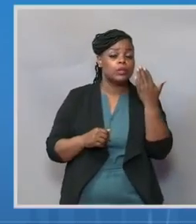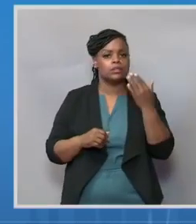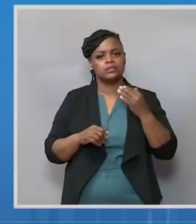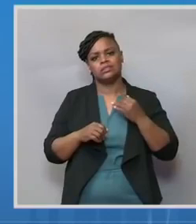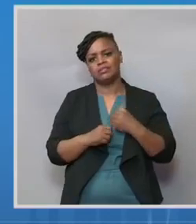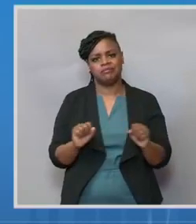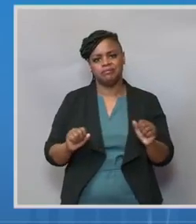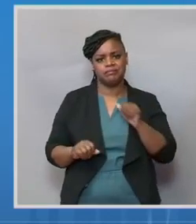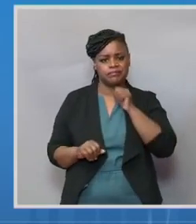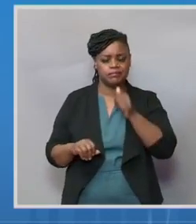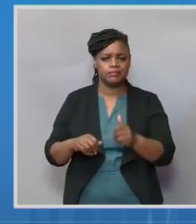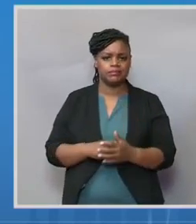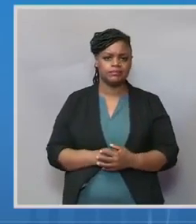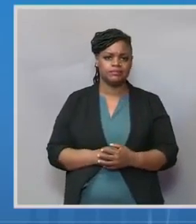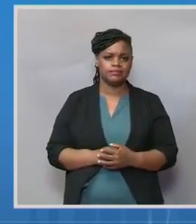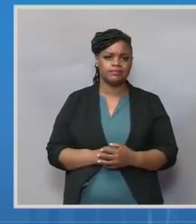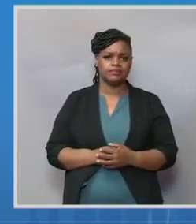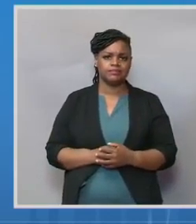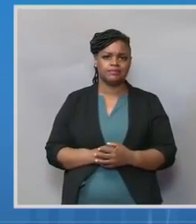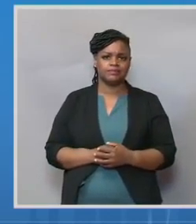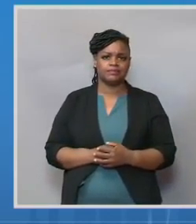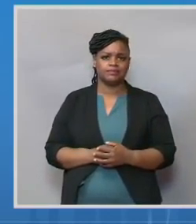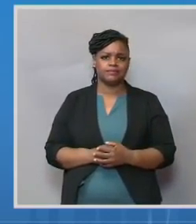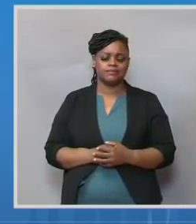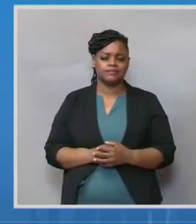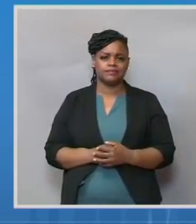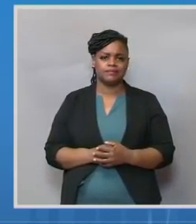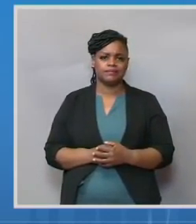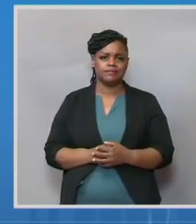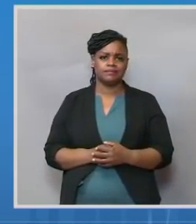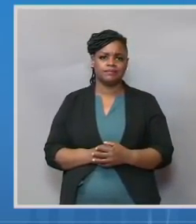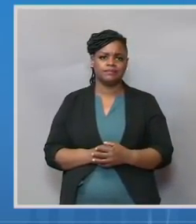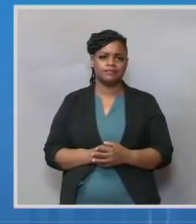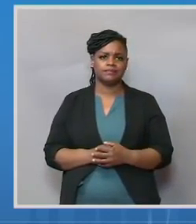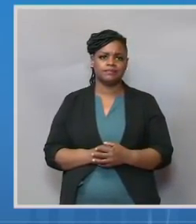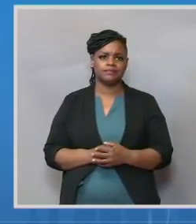Last question. Let's go to Brenda Goodman at WebMD.